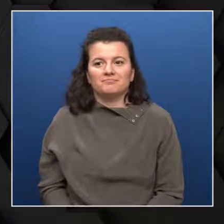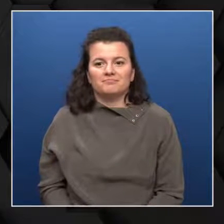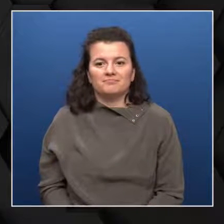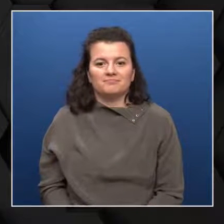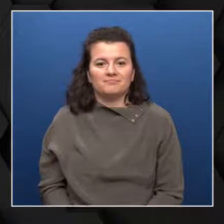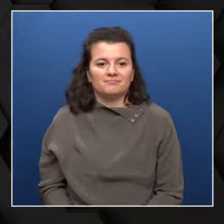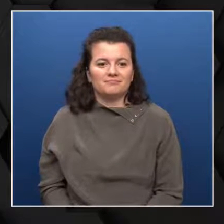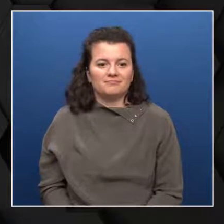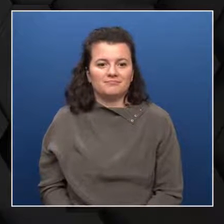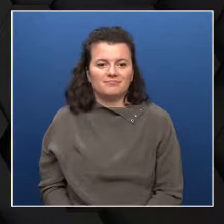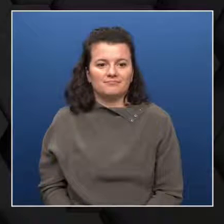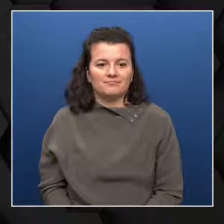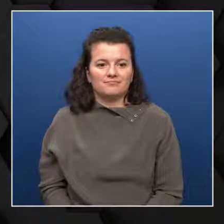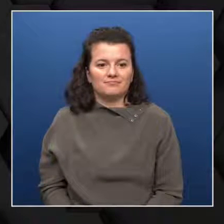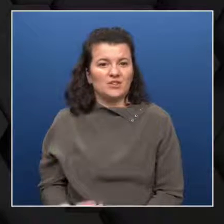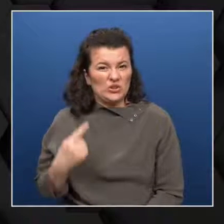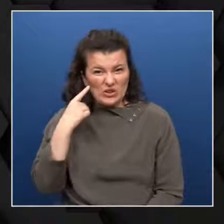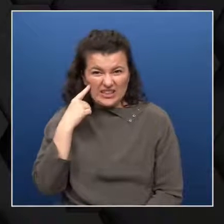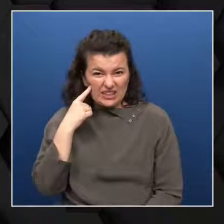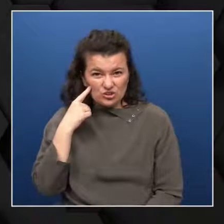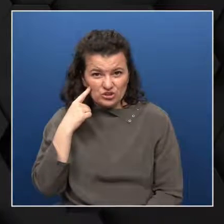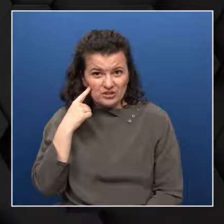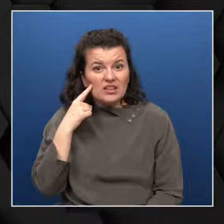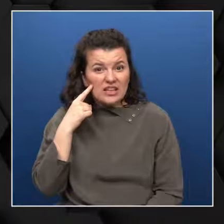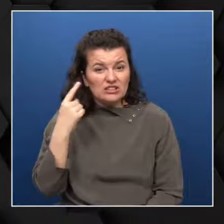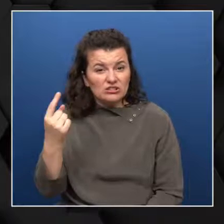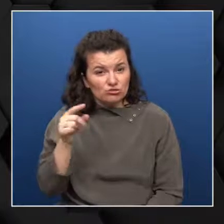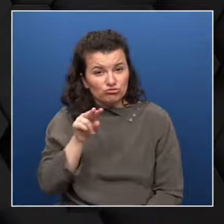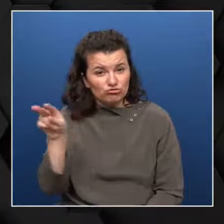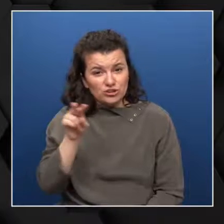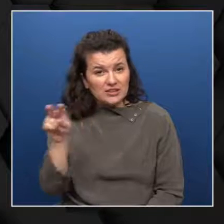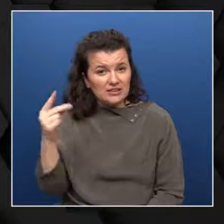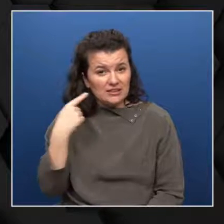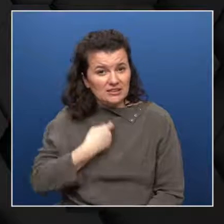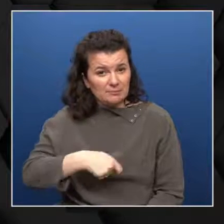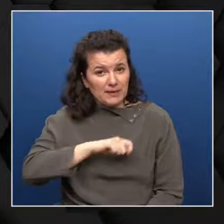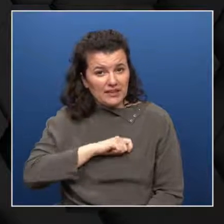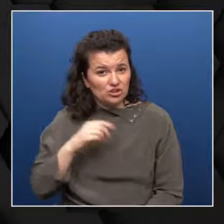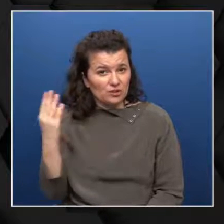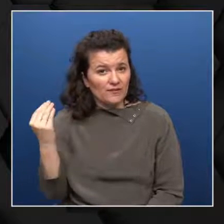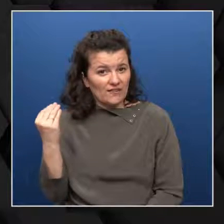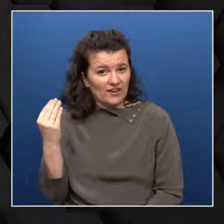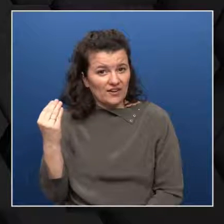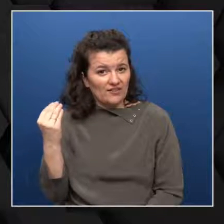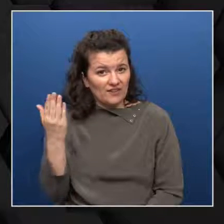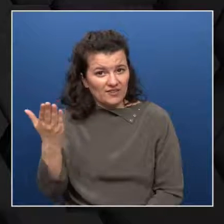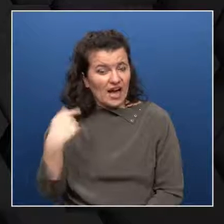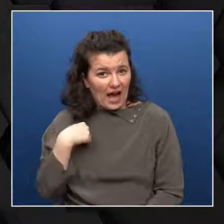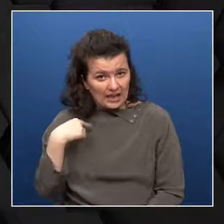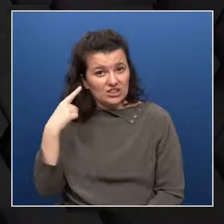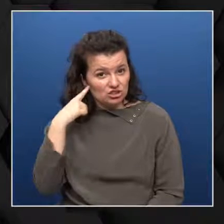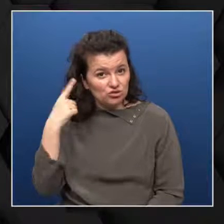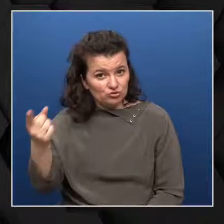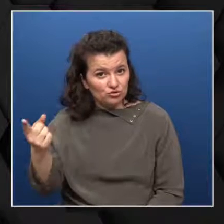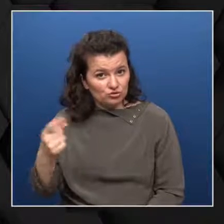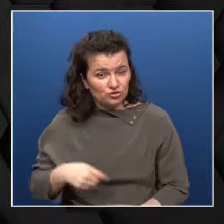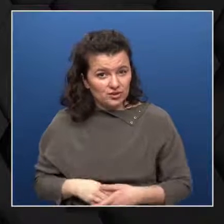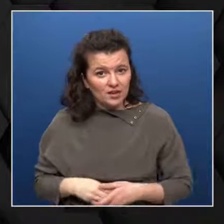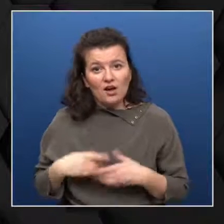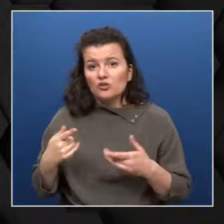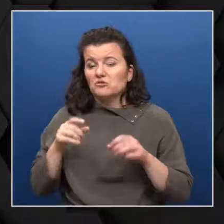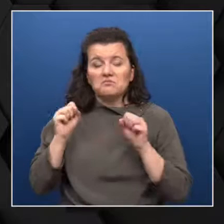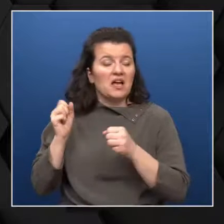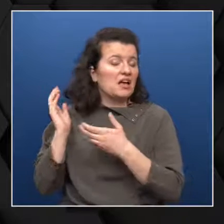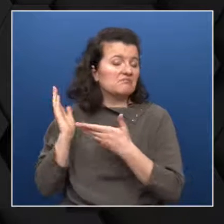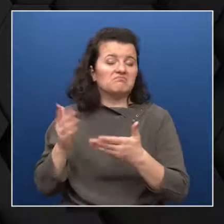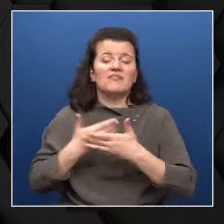I don't know if you hear that though, but it's reading to me in Spanish. So you can provide that service for you, and you can go to nearly any language.